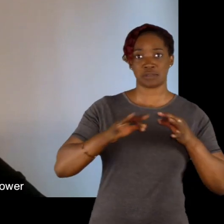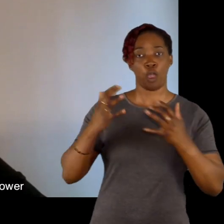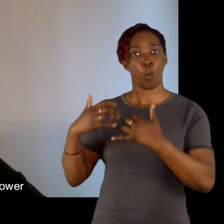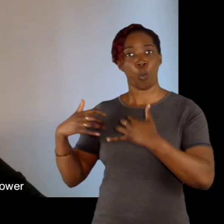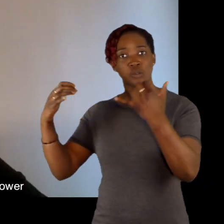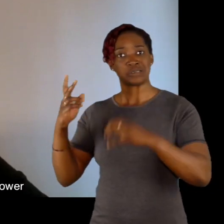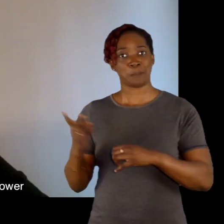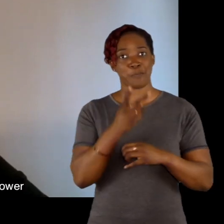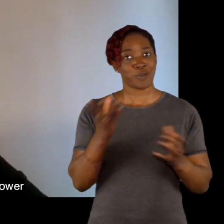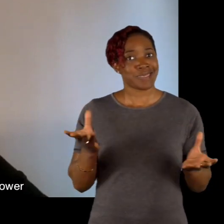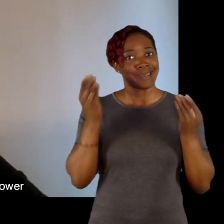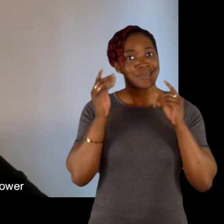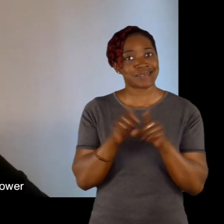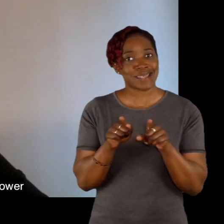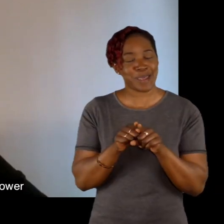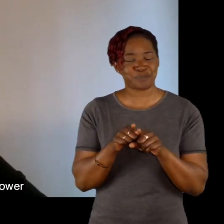changes the